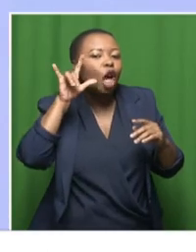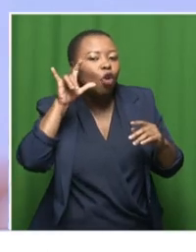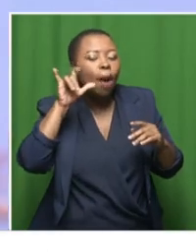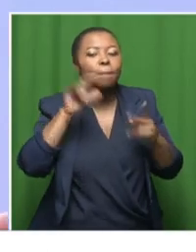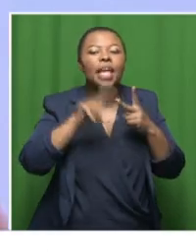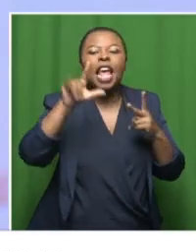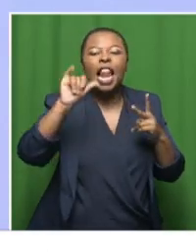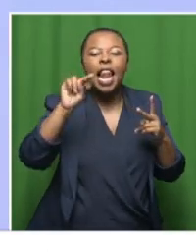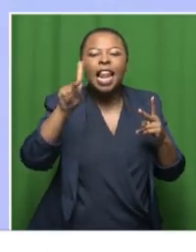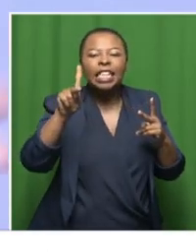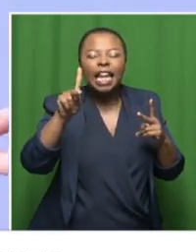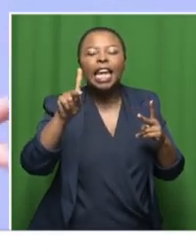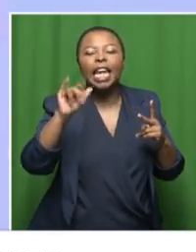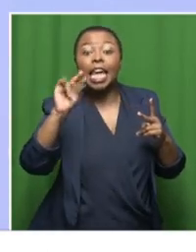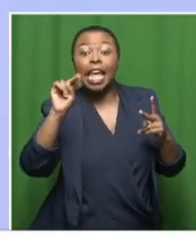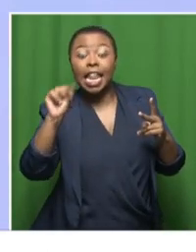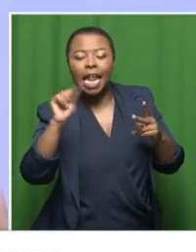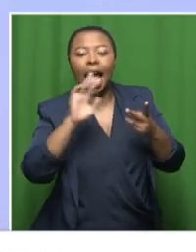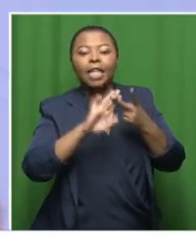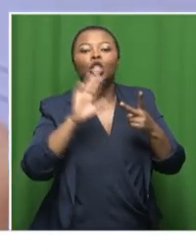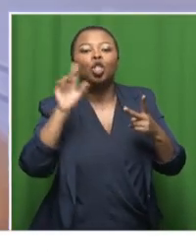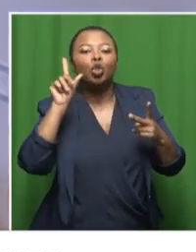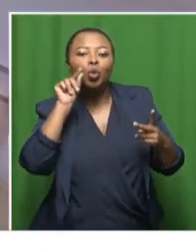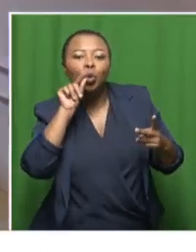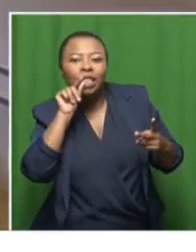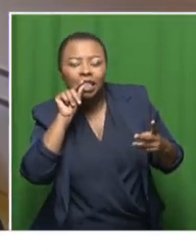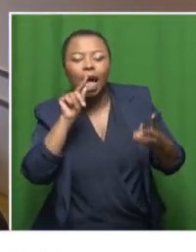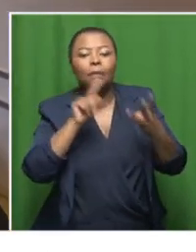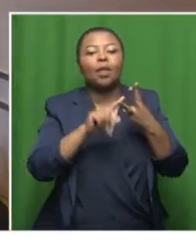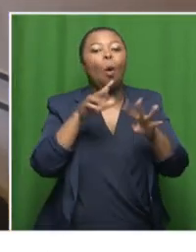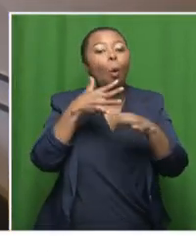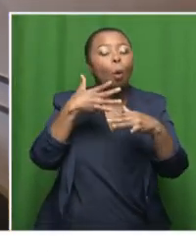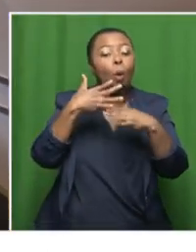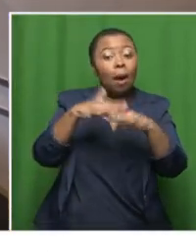Twitter. Or you can we've also got a website,